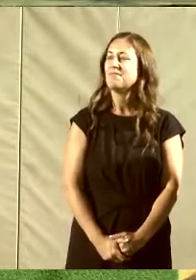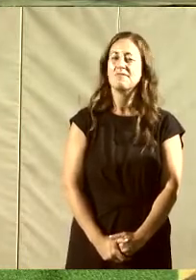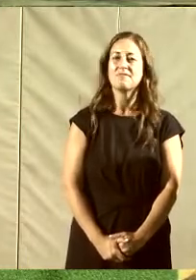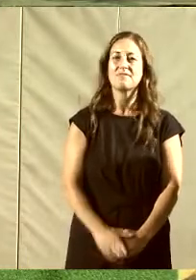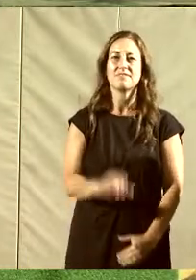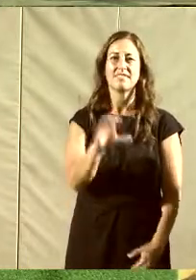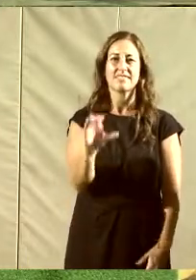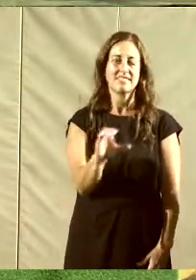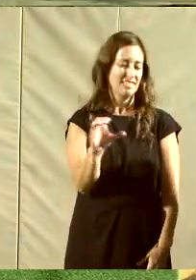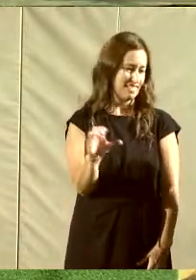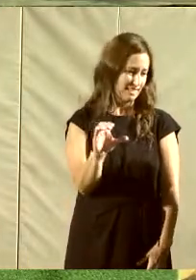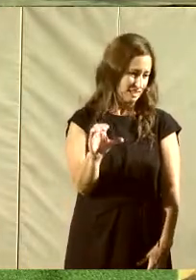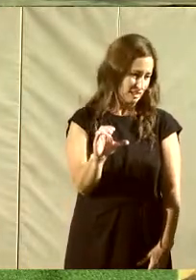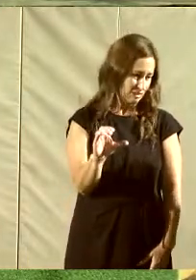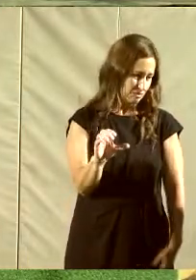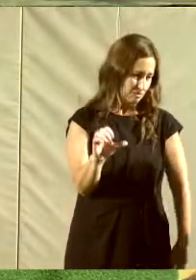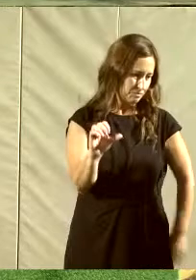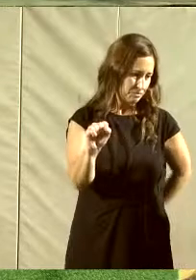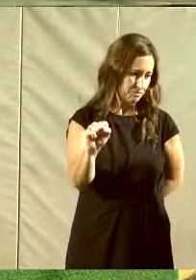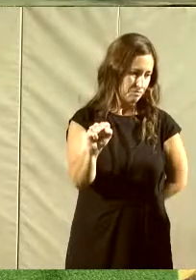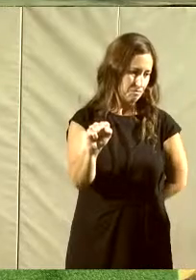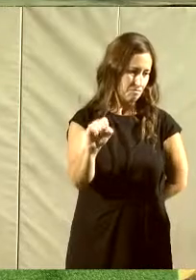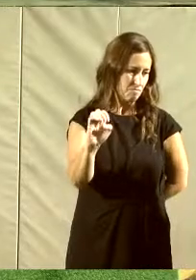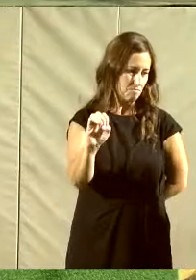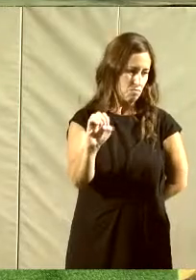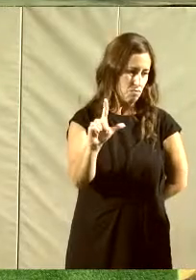Cruz Alonso Servín.